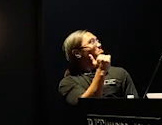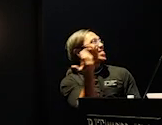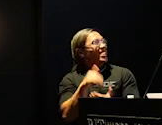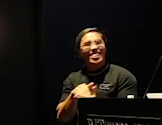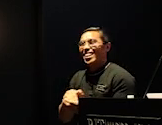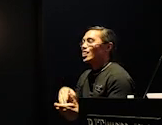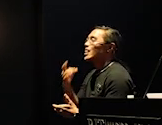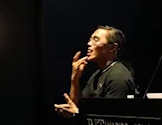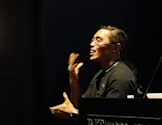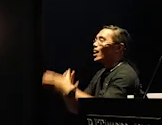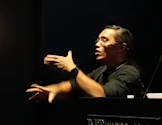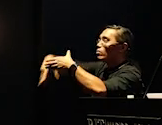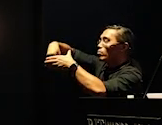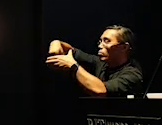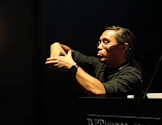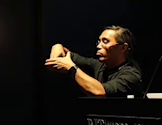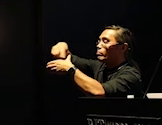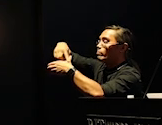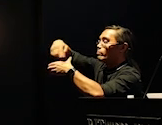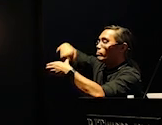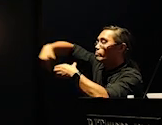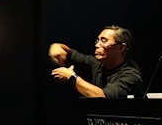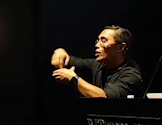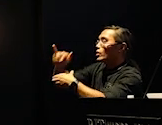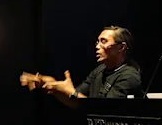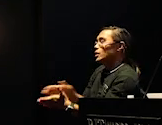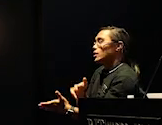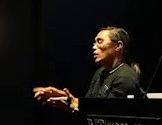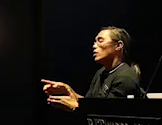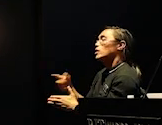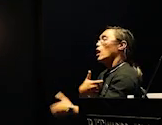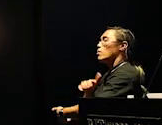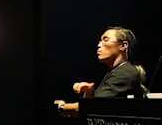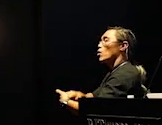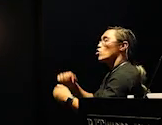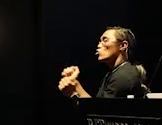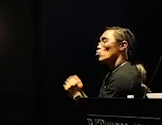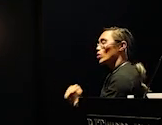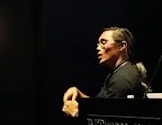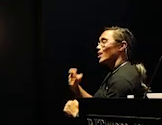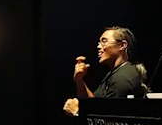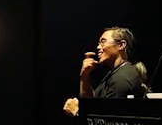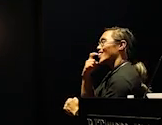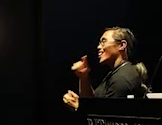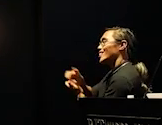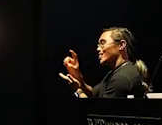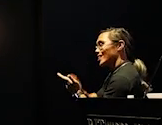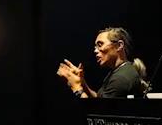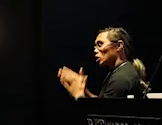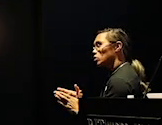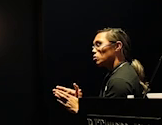there were sketches that I worked with a local glass artist. So Elizabeth Lyons in Moorfire Glass Studio blew these